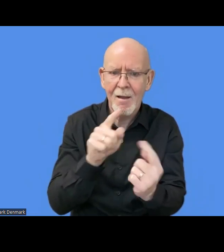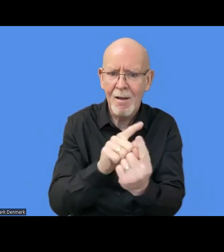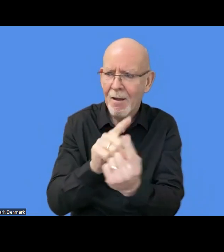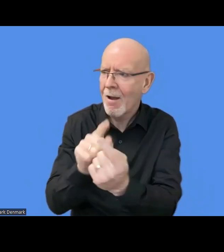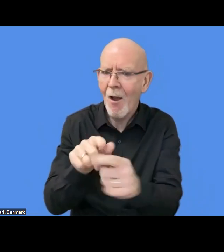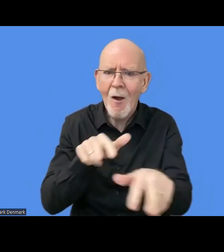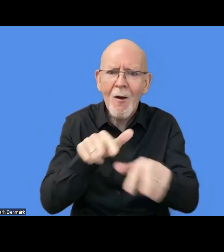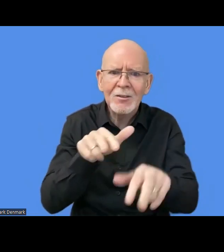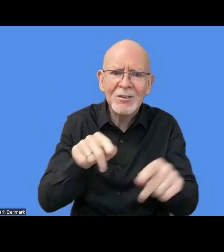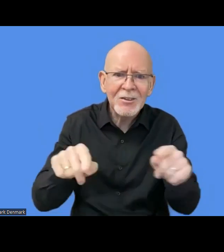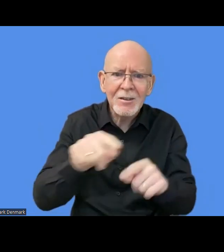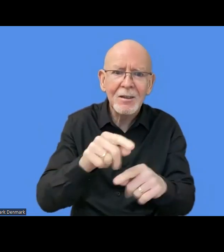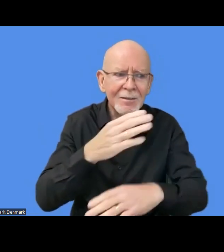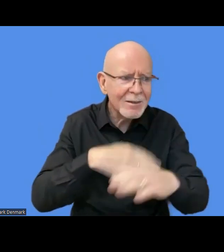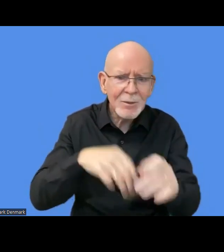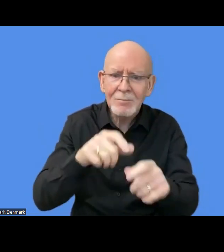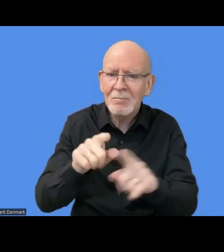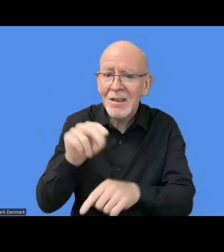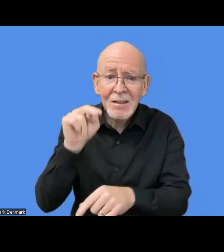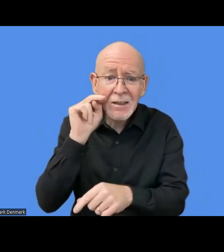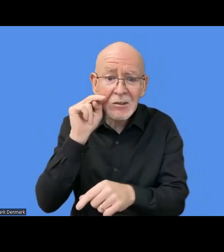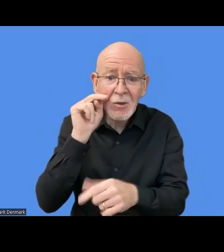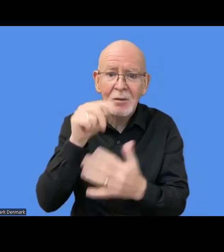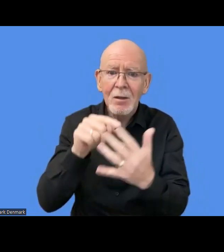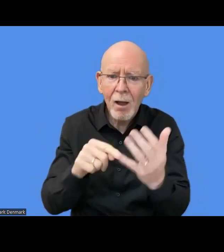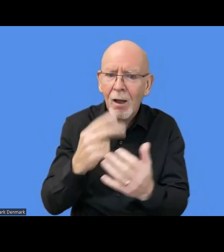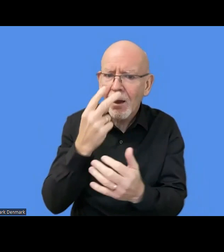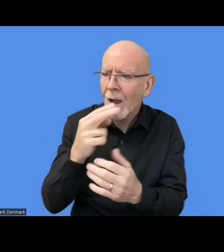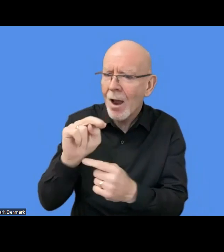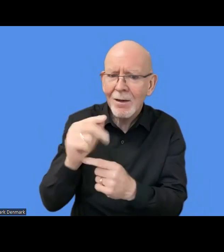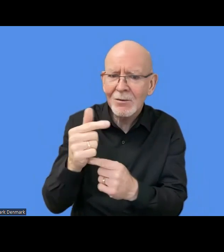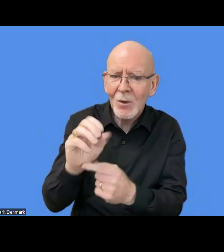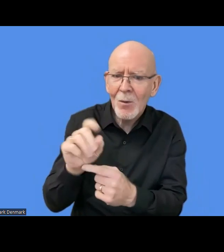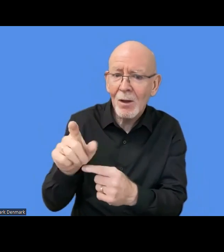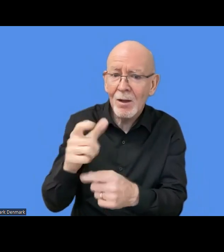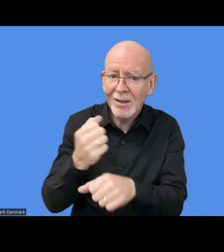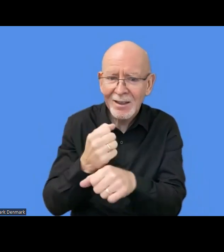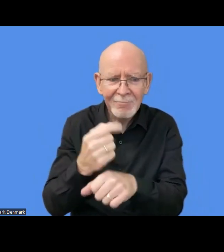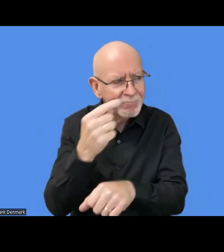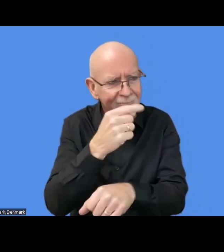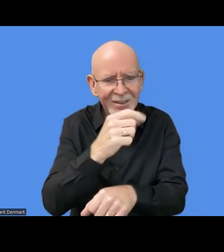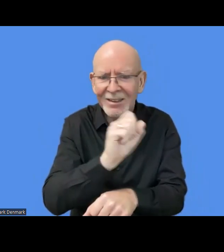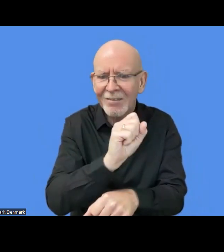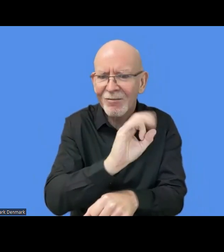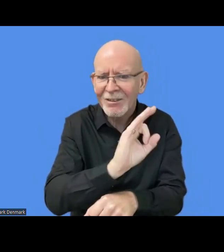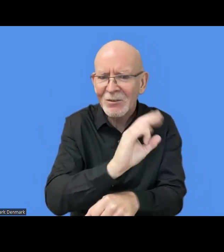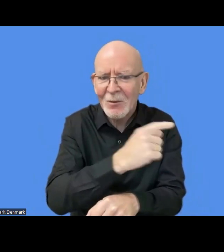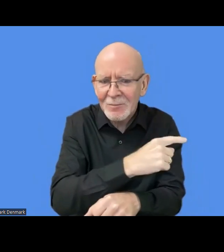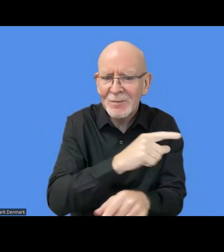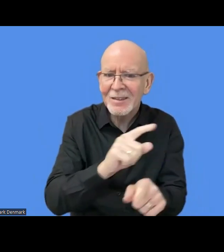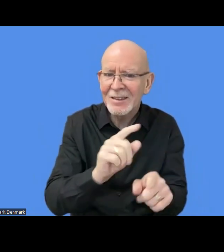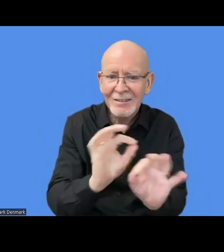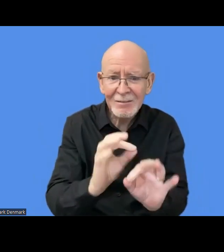ordinarily never meet, your sense of what's in your worldview starts to expand and you start to get